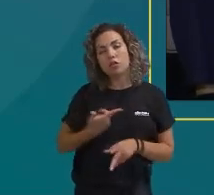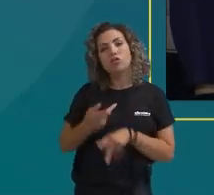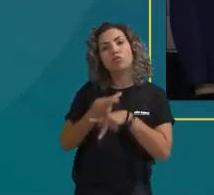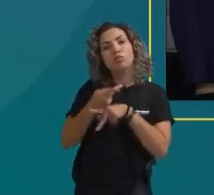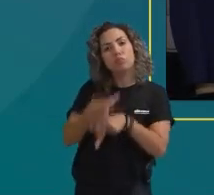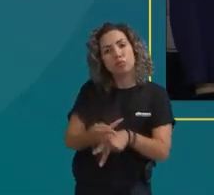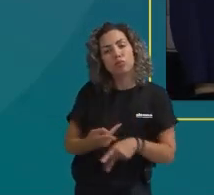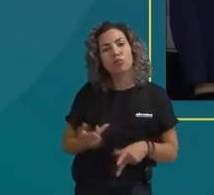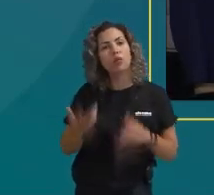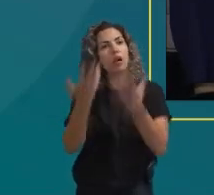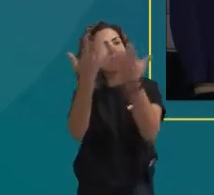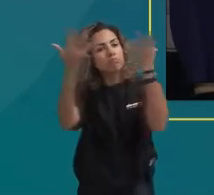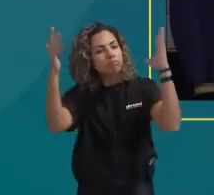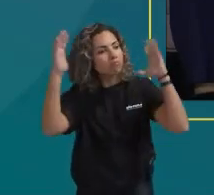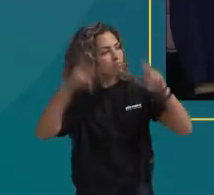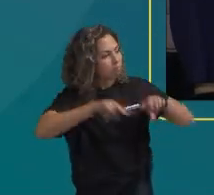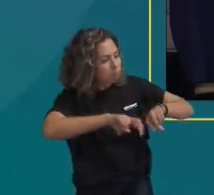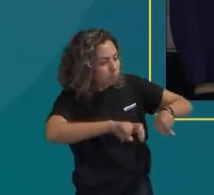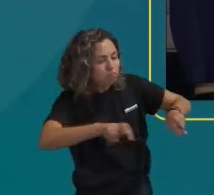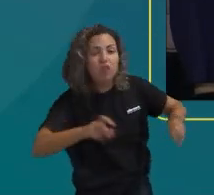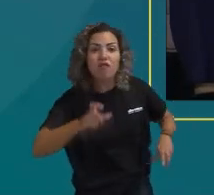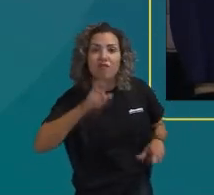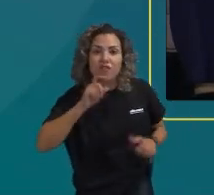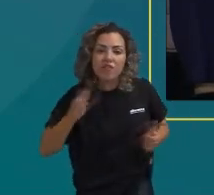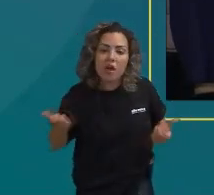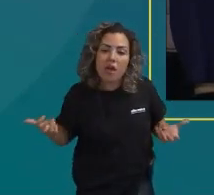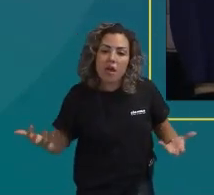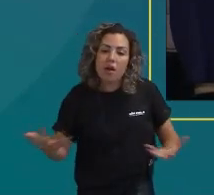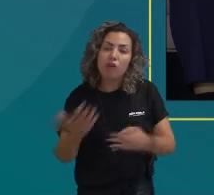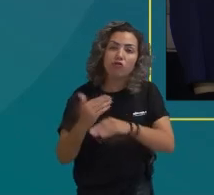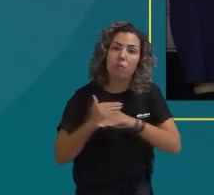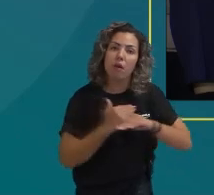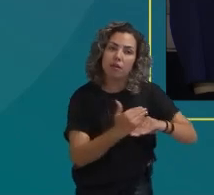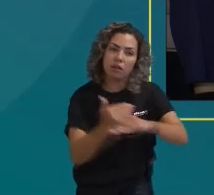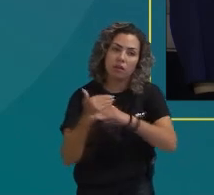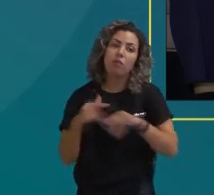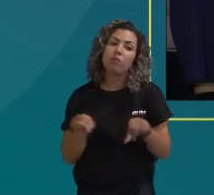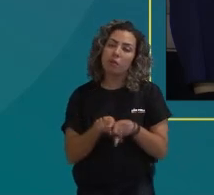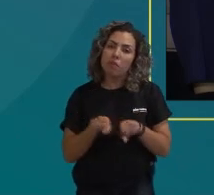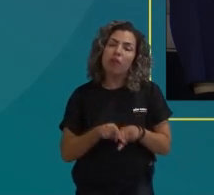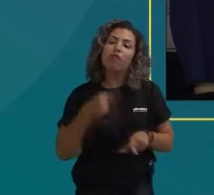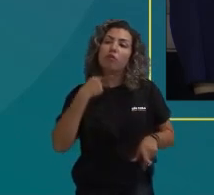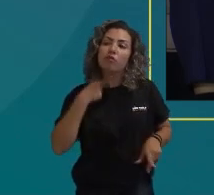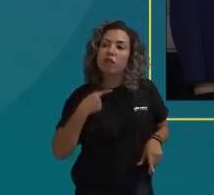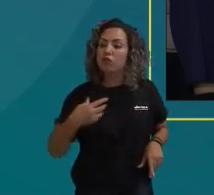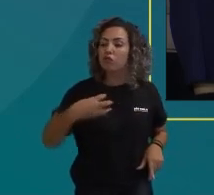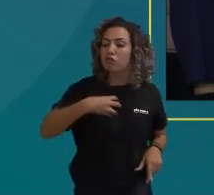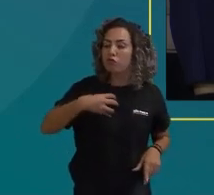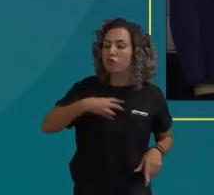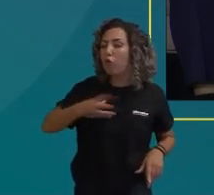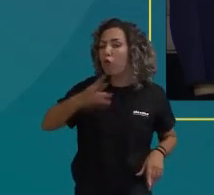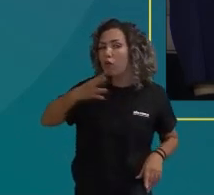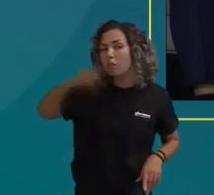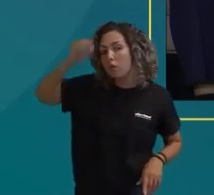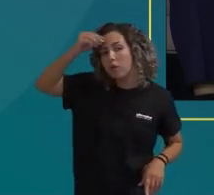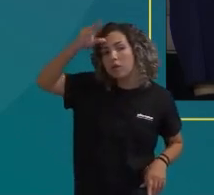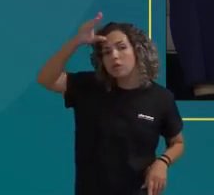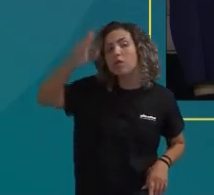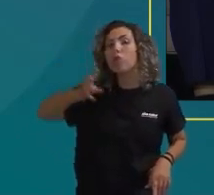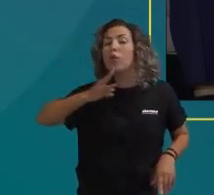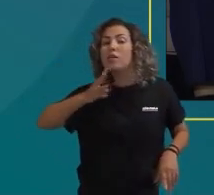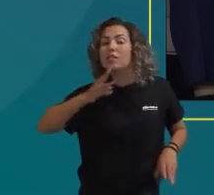green standards. But I also want to highlight other forms of knowledge that are really important, indigenous knowledge. For example, we just